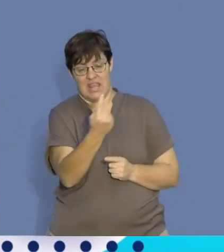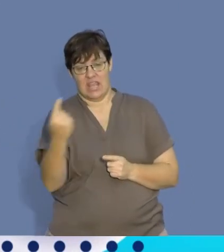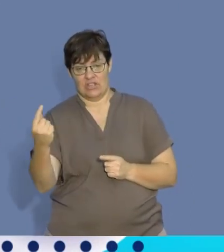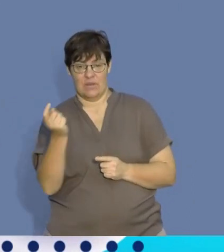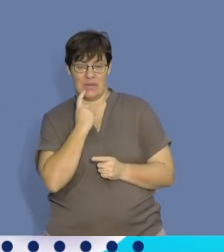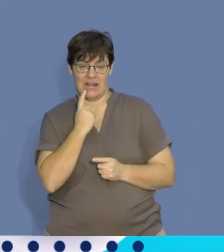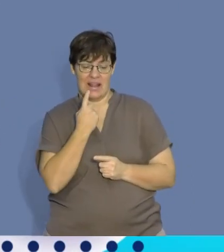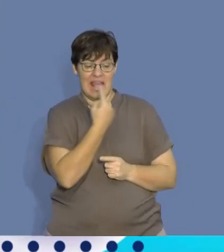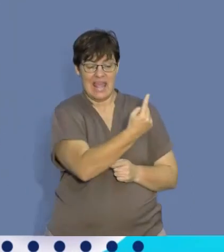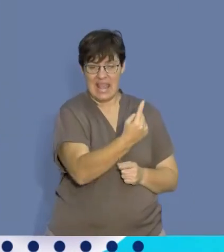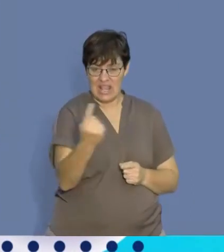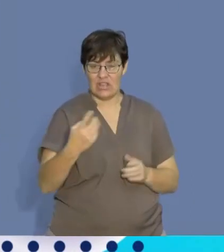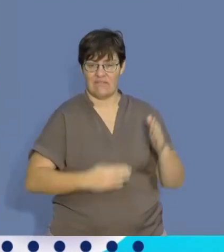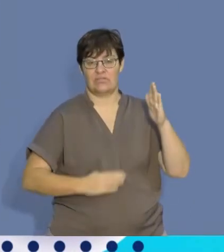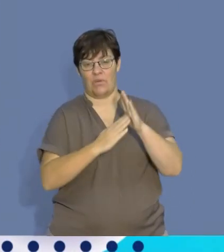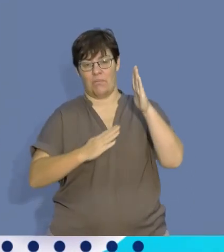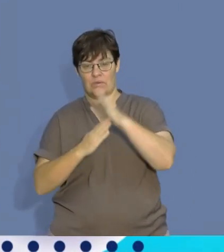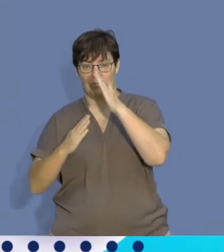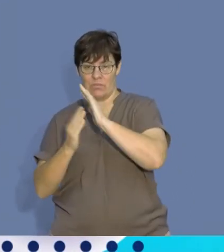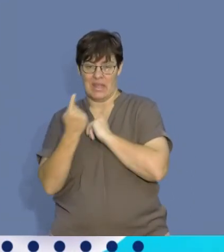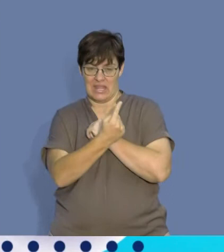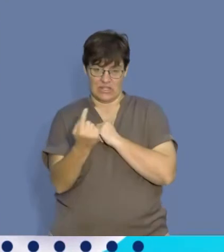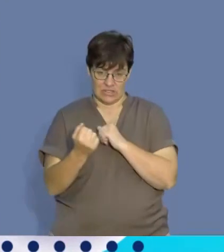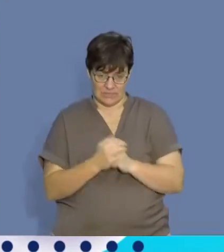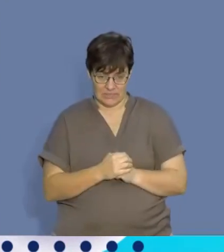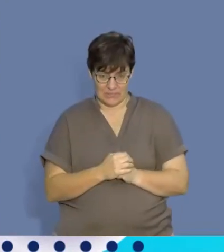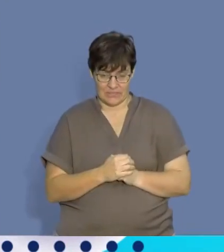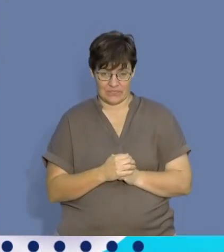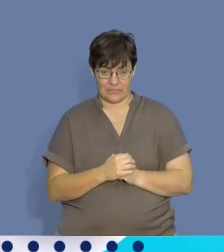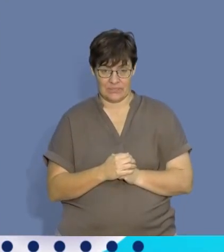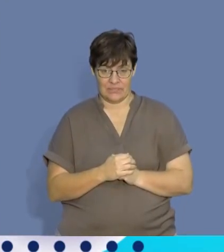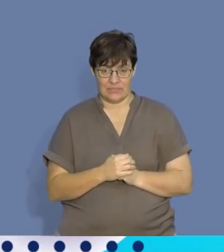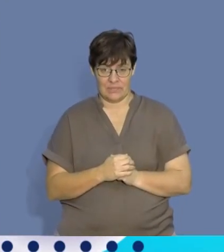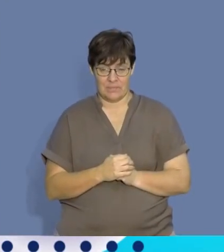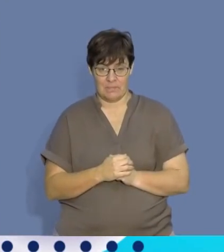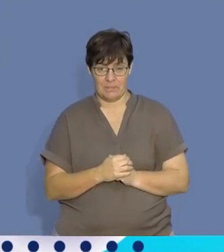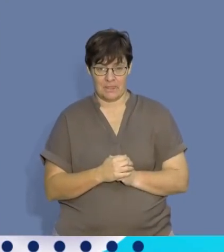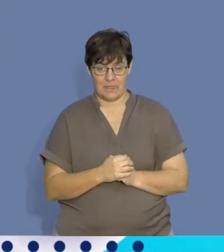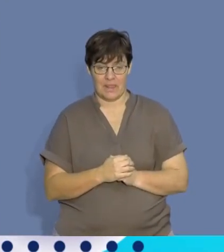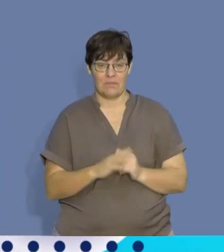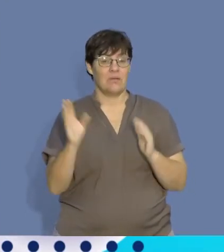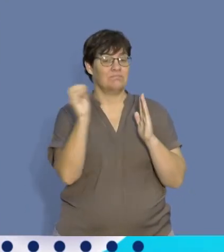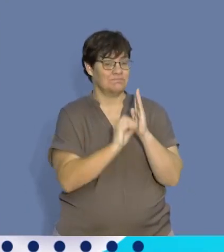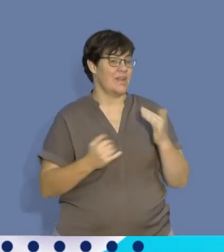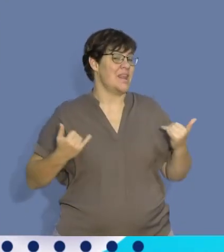own threshold frequency. Okay? And right there is where we're going to stop